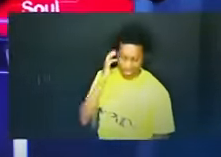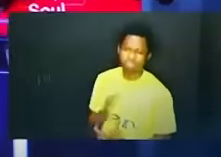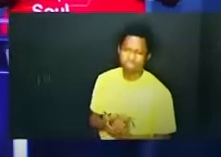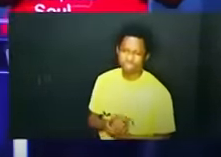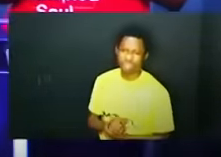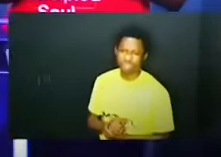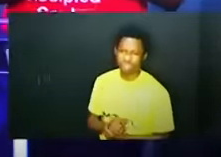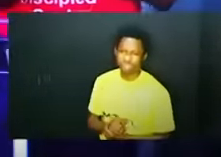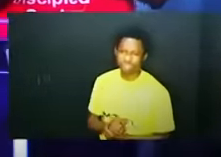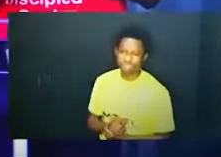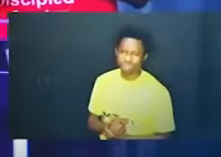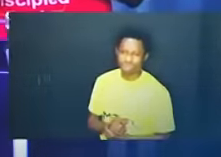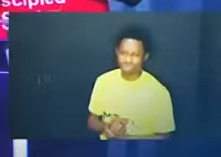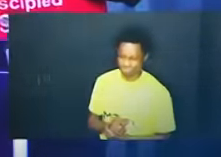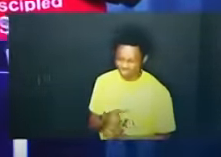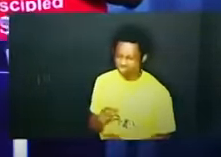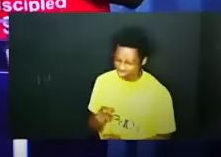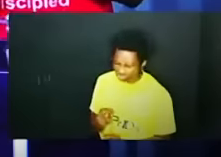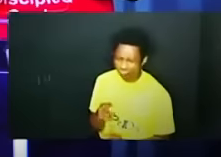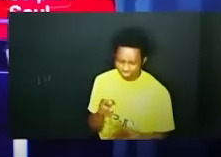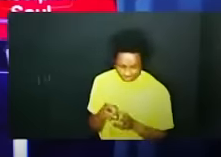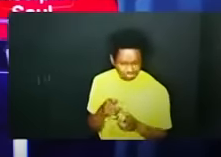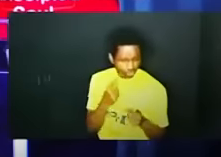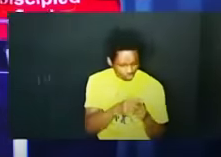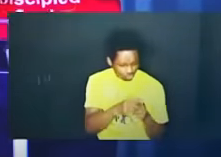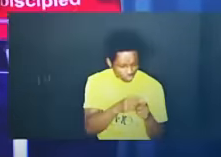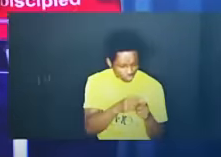I've heard you. You sound very convincing.